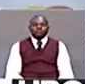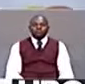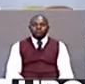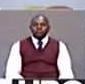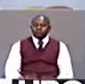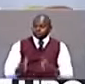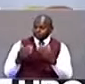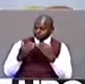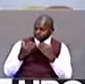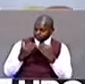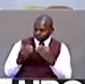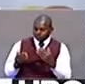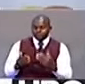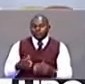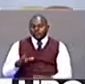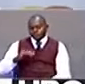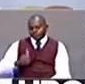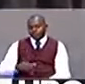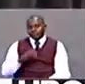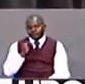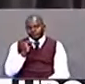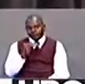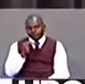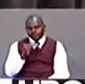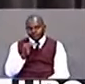Thank you so much, Madam Speaker.